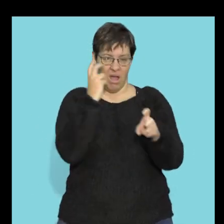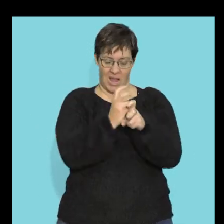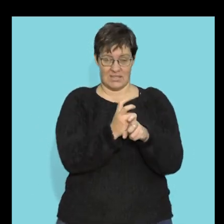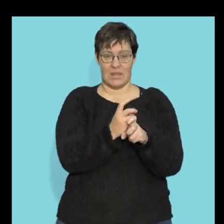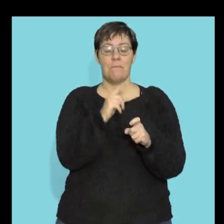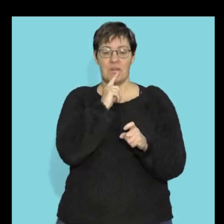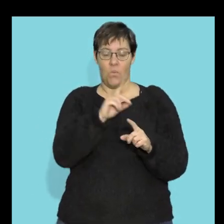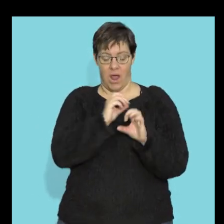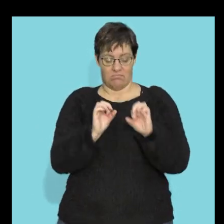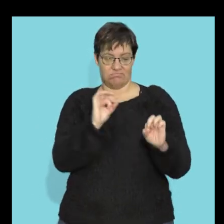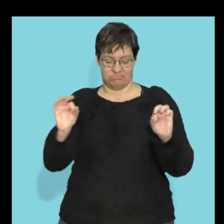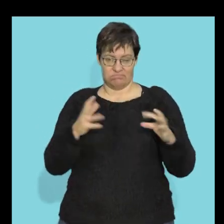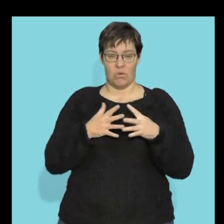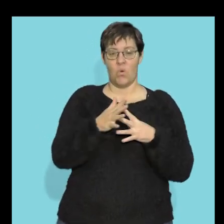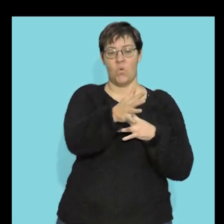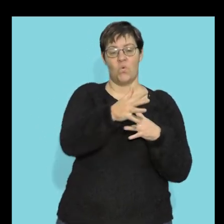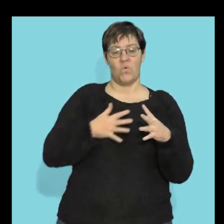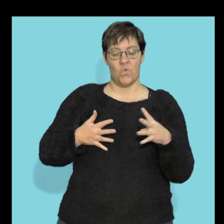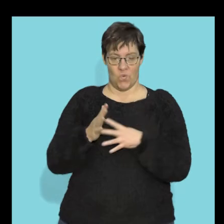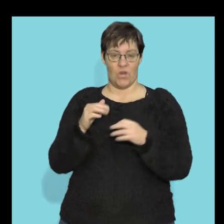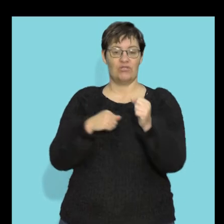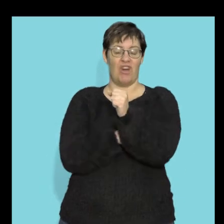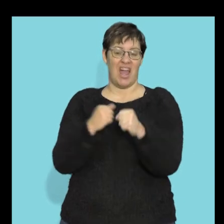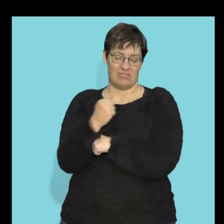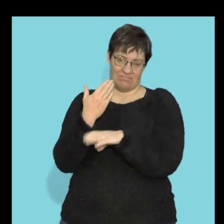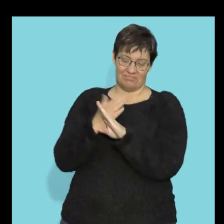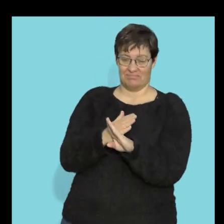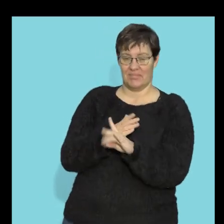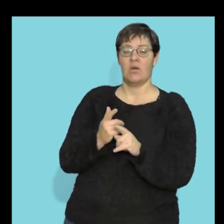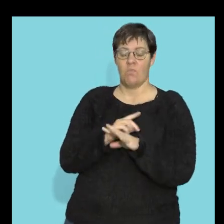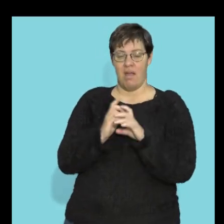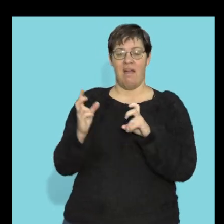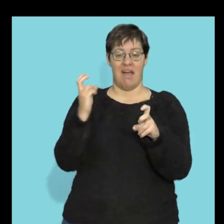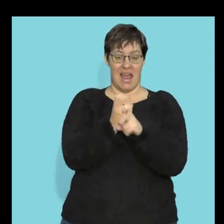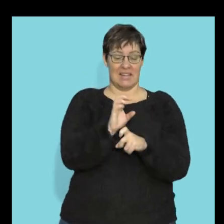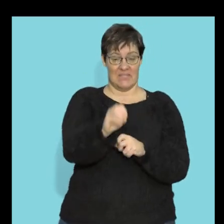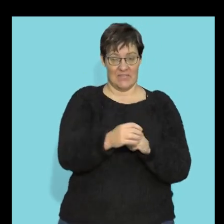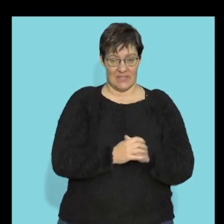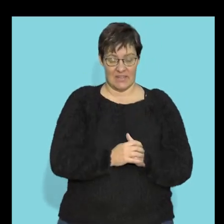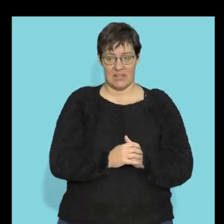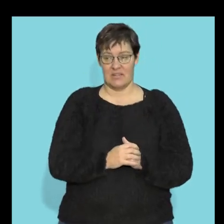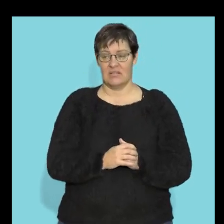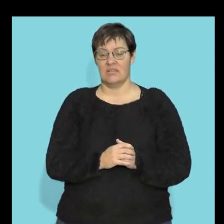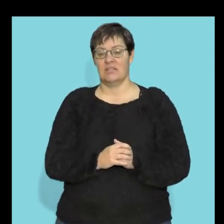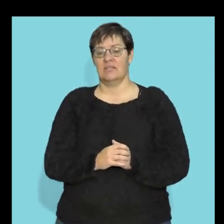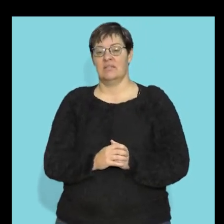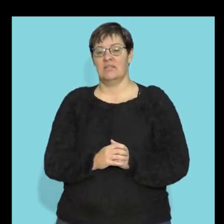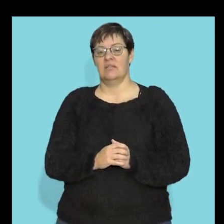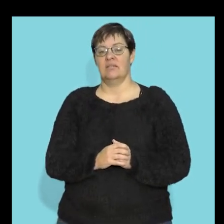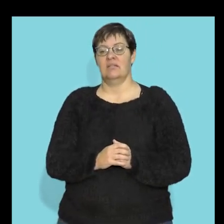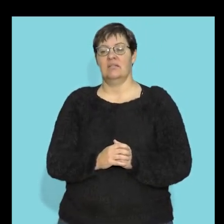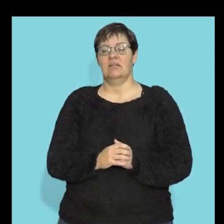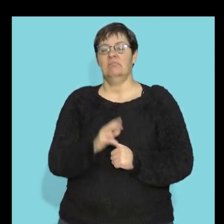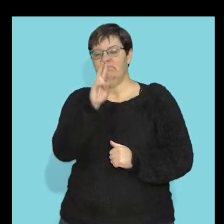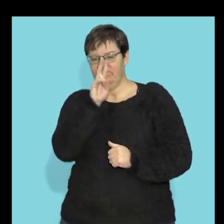Can't diffuse. So their whole body structure, if you look at it, we said we've got to take into consideration what the